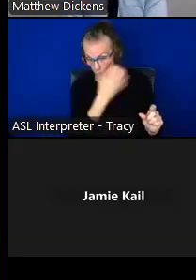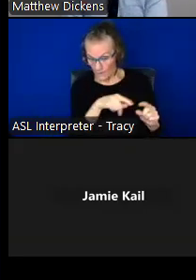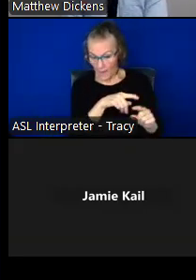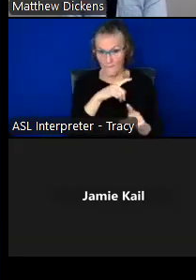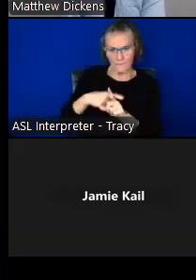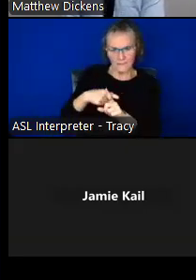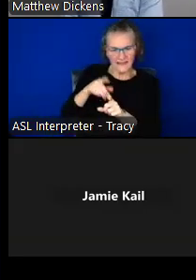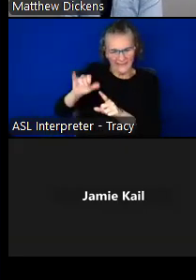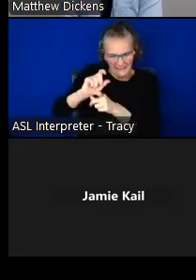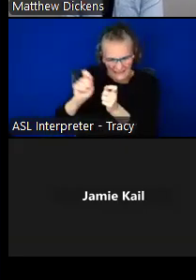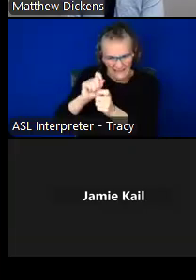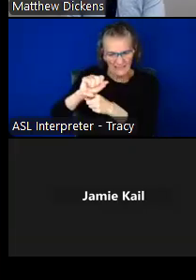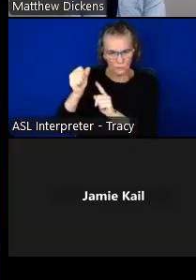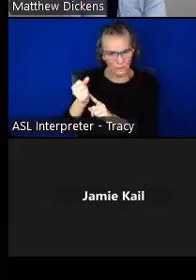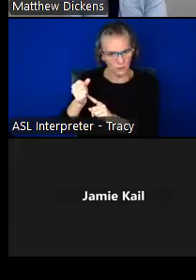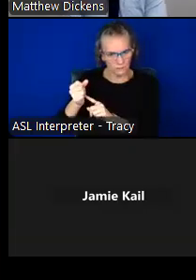the situation itself.